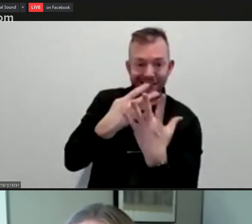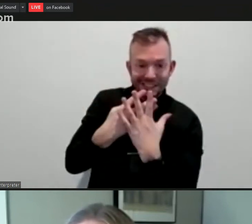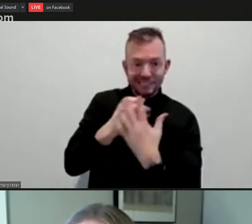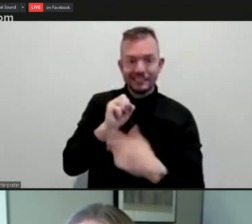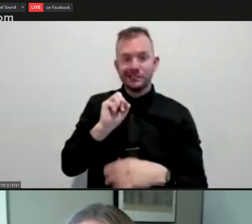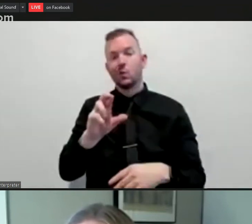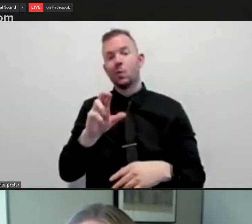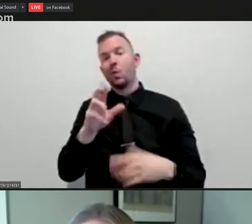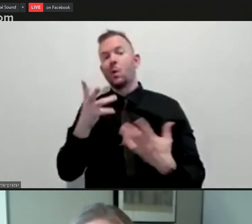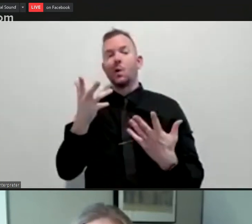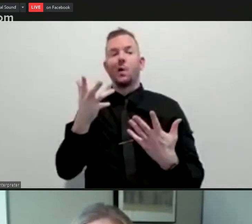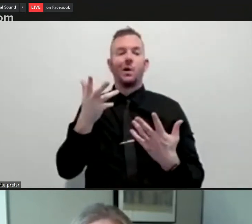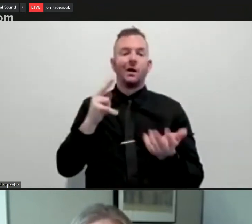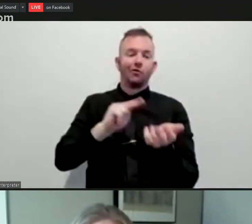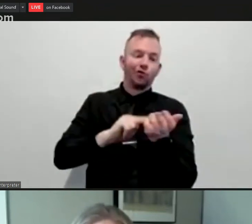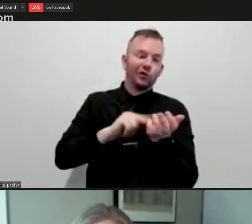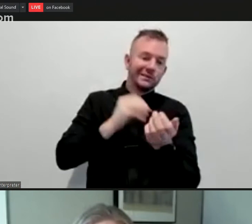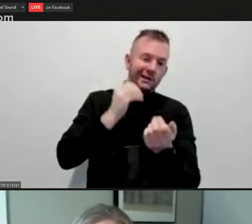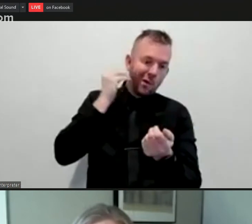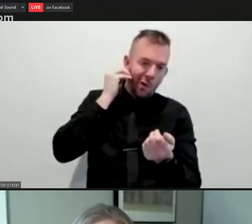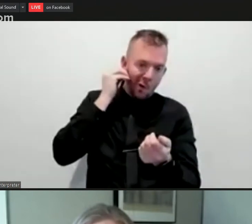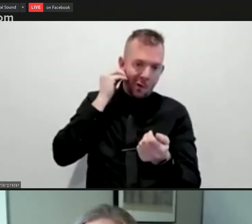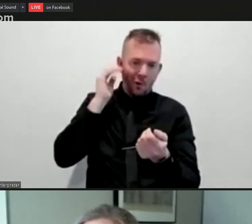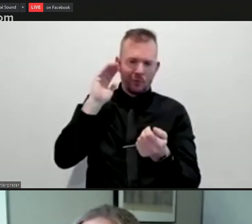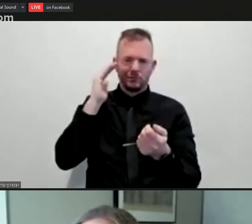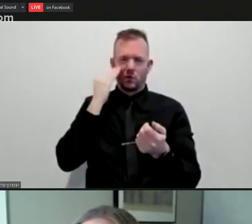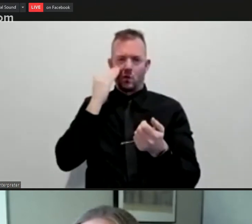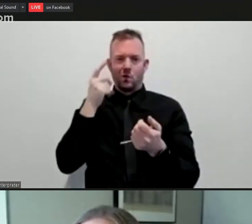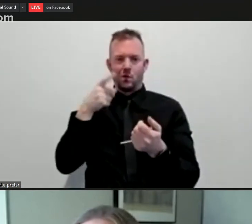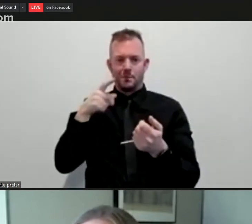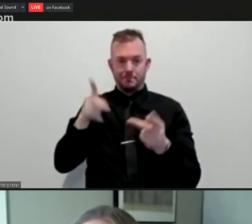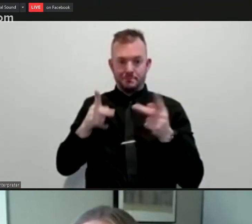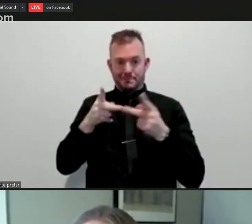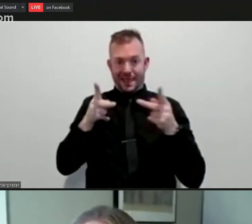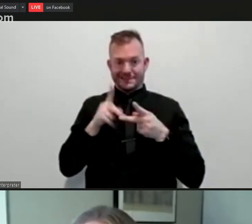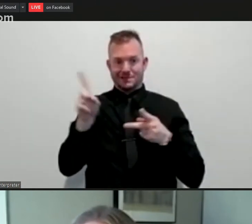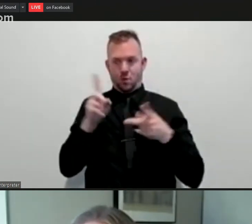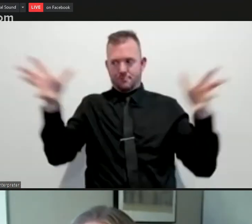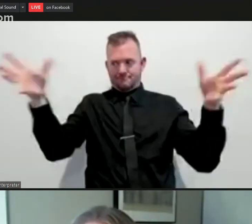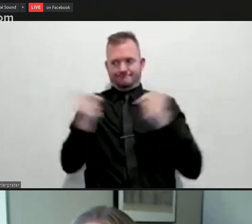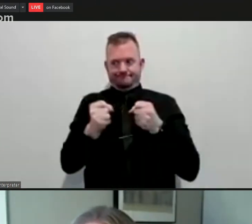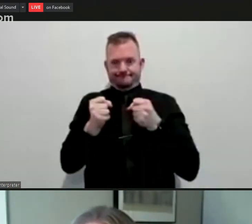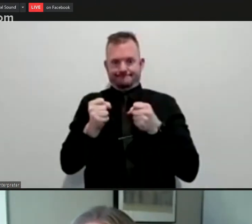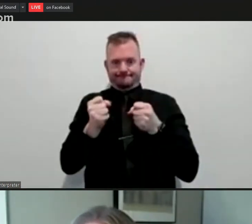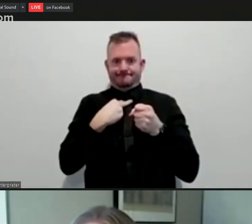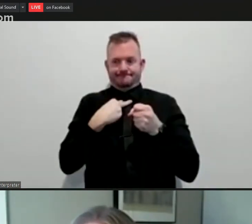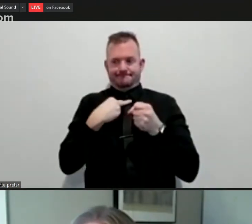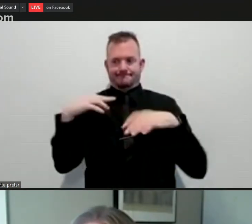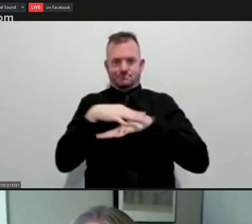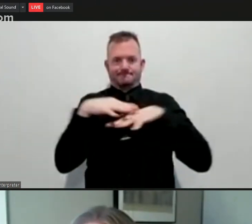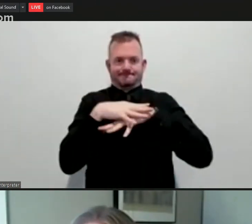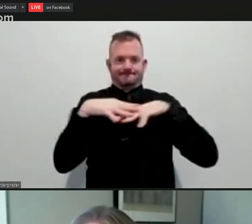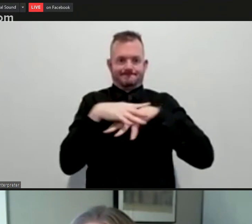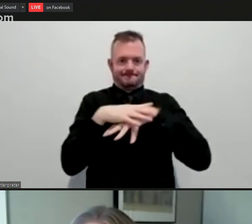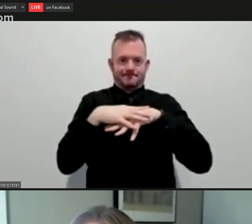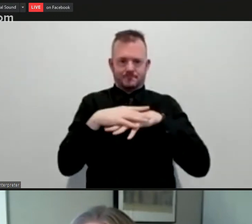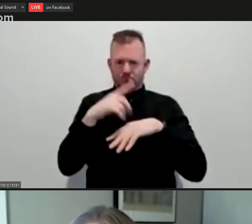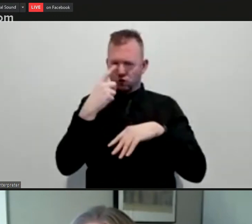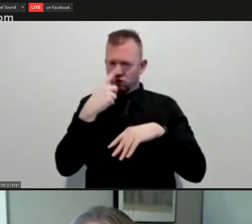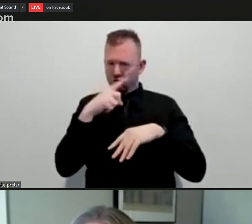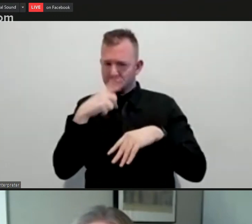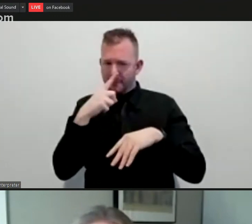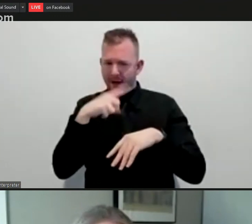making similar requests? And can you give me some insight into why state officials won't allow those types of deviations for people who are at an